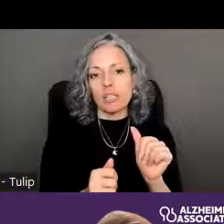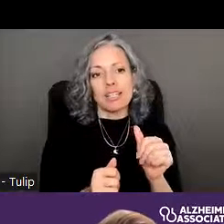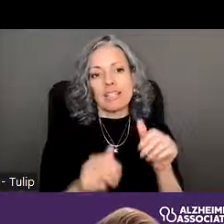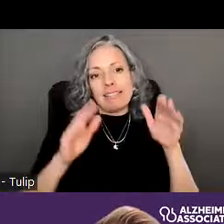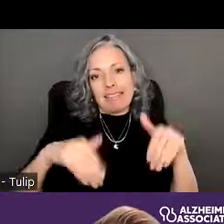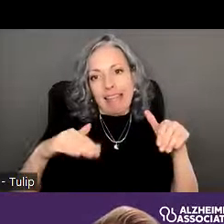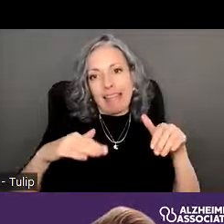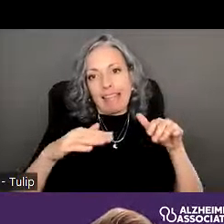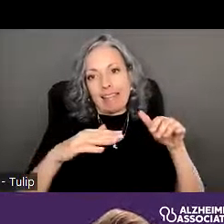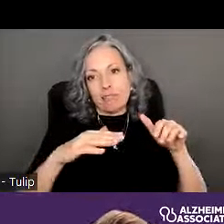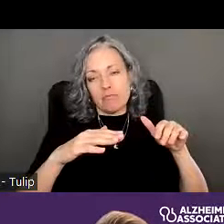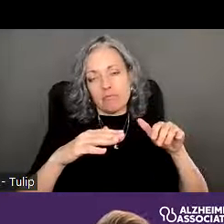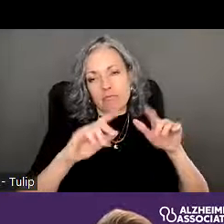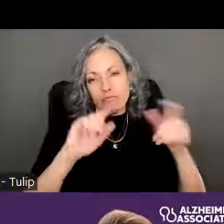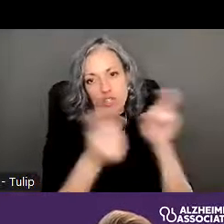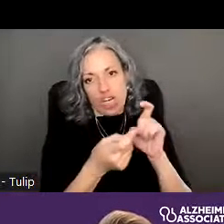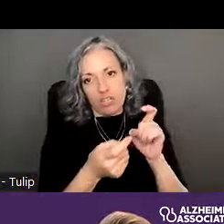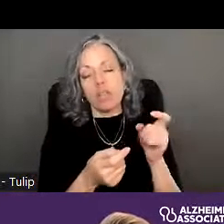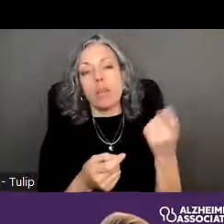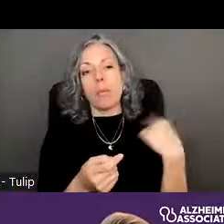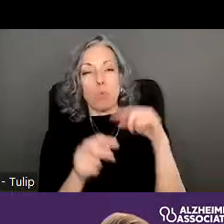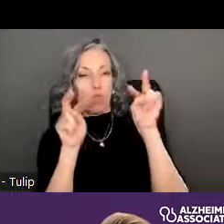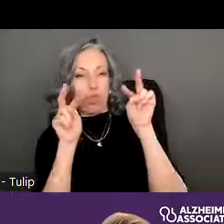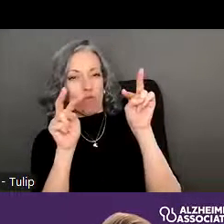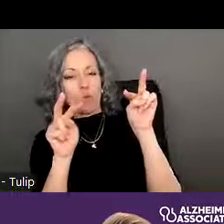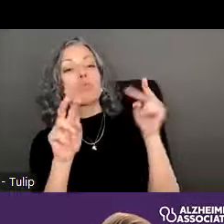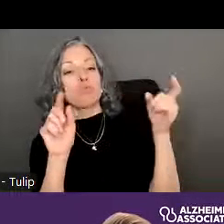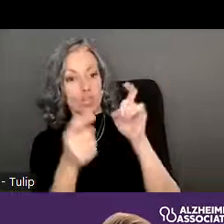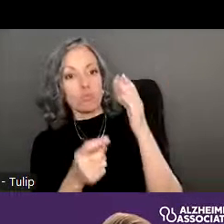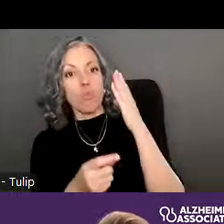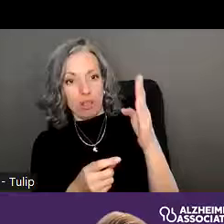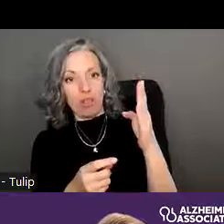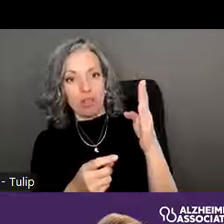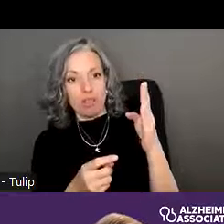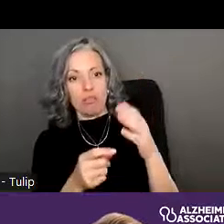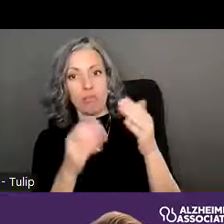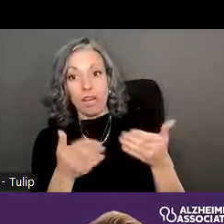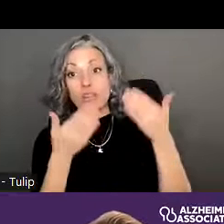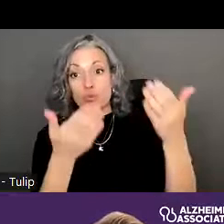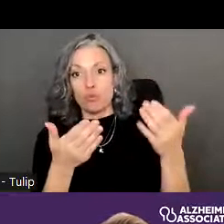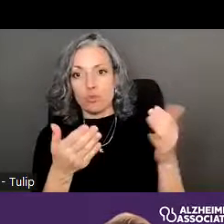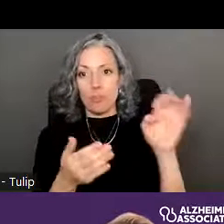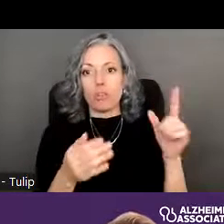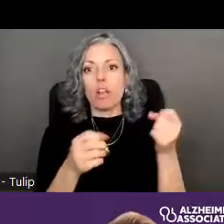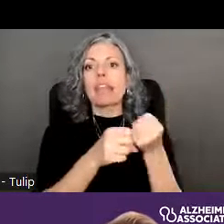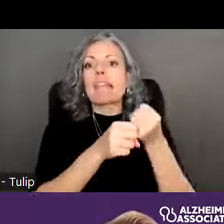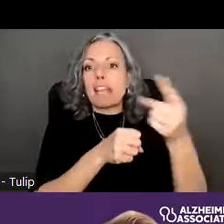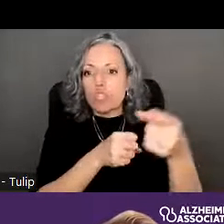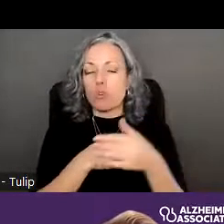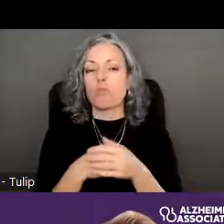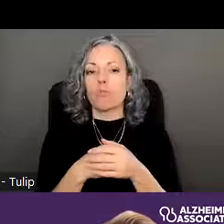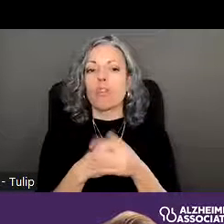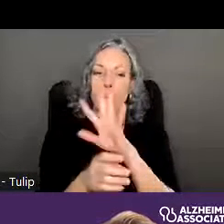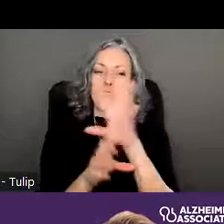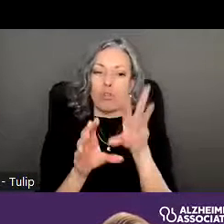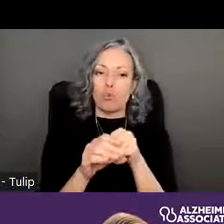print version of the bill, but it is anticipated when we do reintroduce the bill next year. That will be